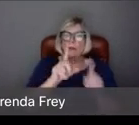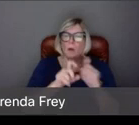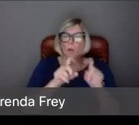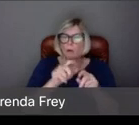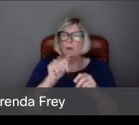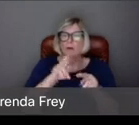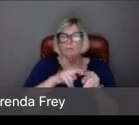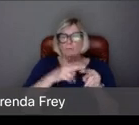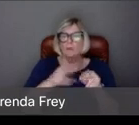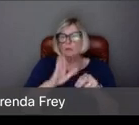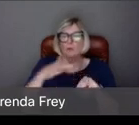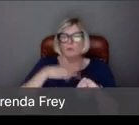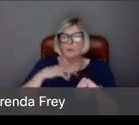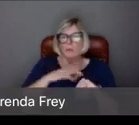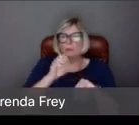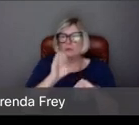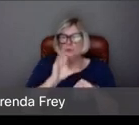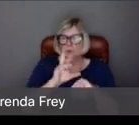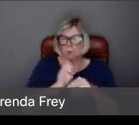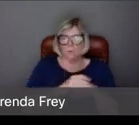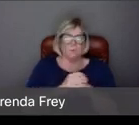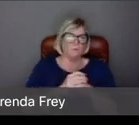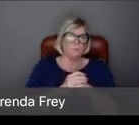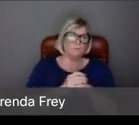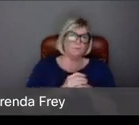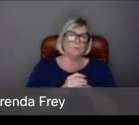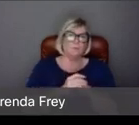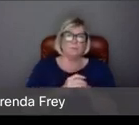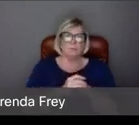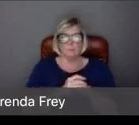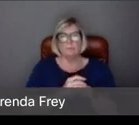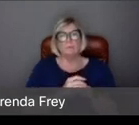bureaus, every time you get an inquiry, that can drop your credit score.